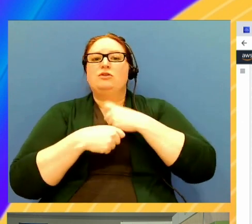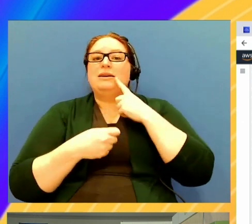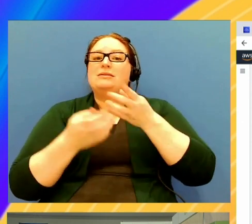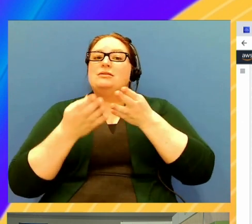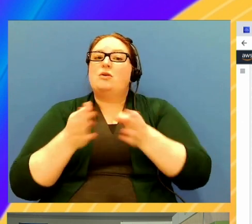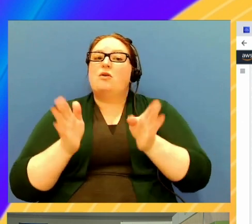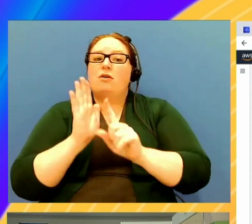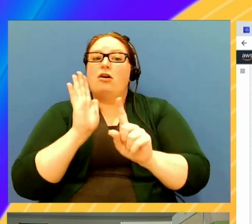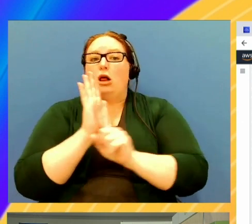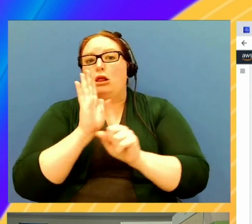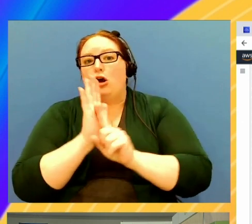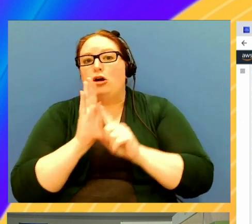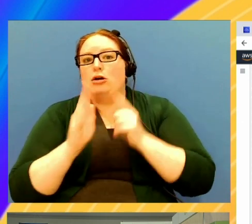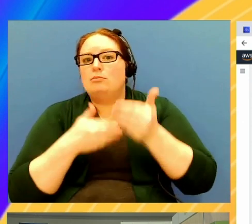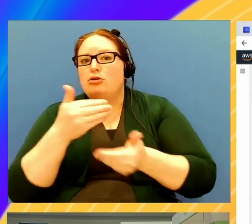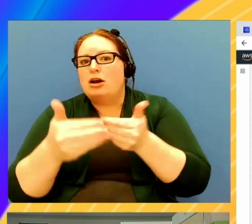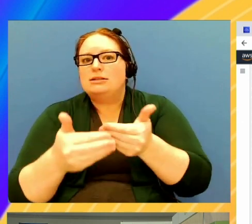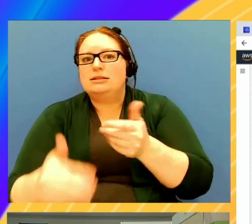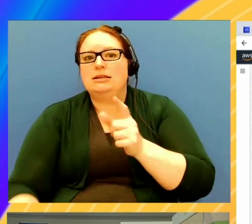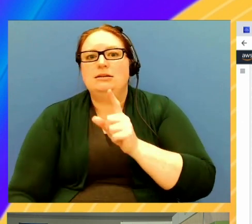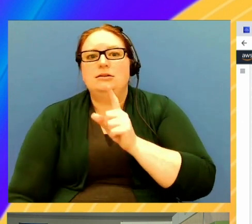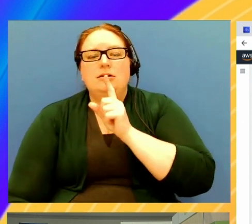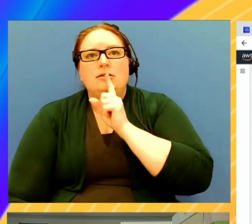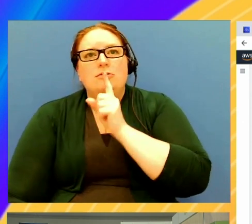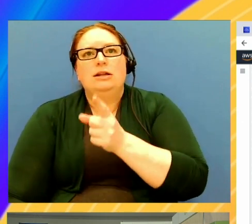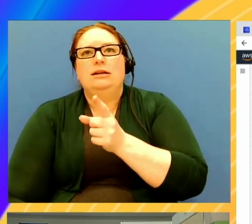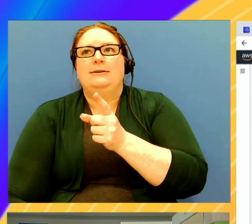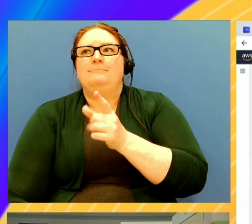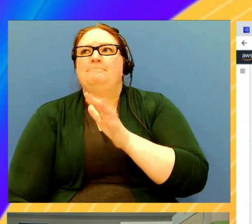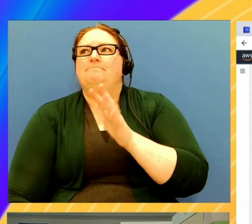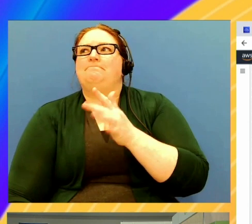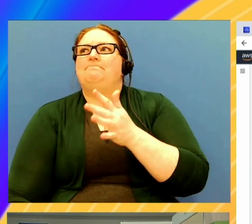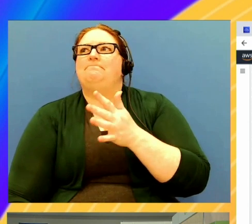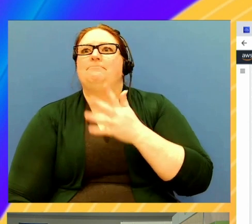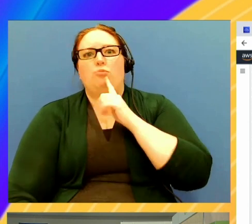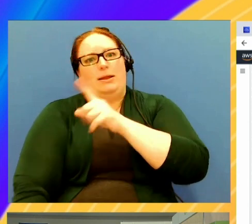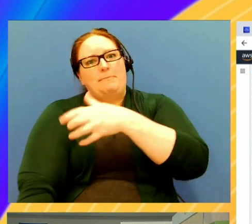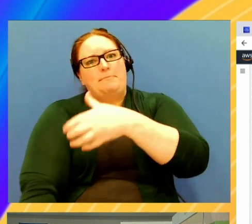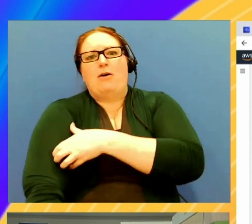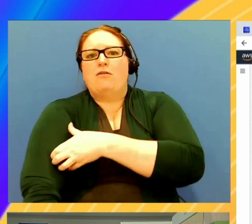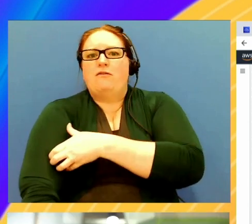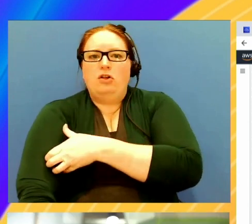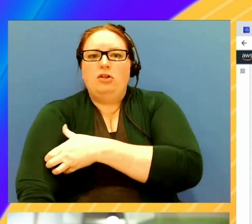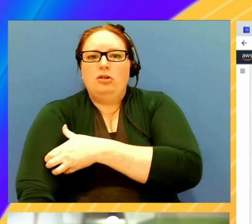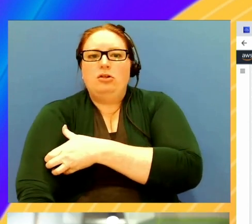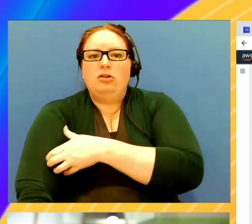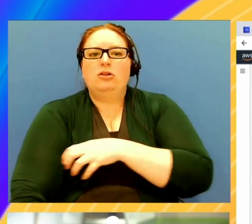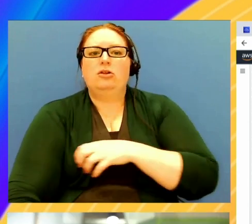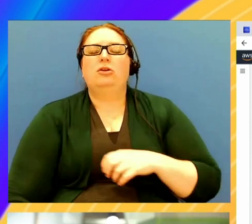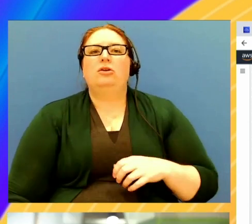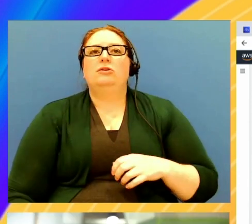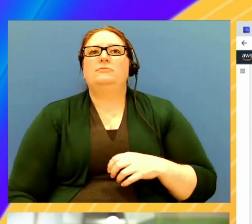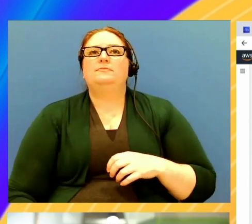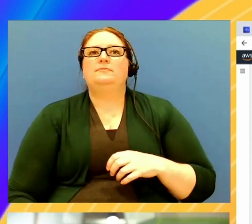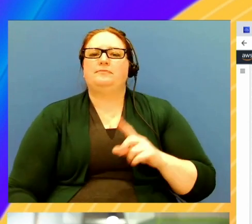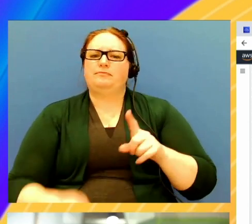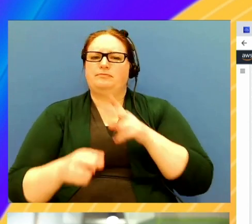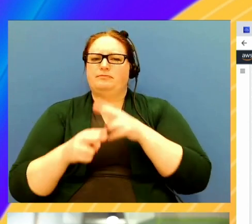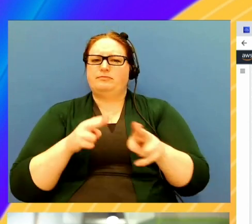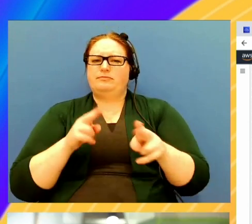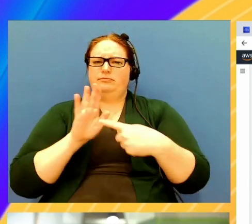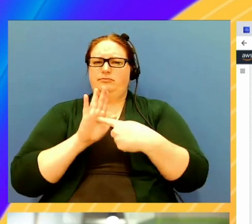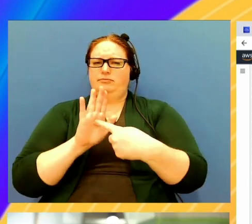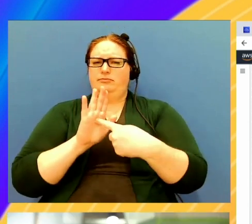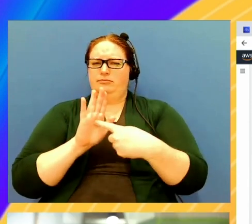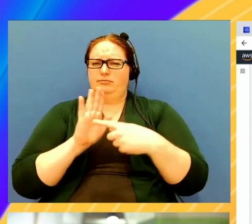alarm alert processing very, very kind of like very powerful to say. So we'll just take a quick example here.